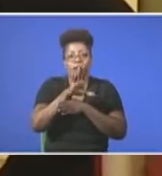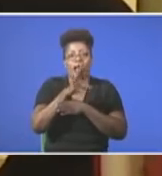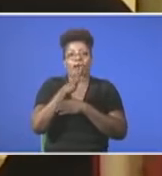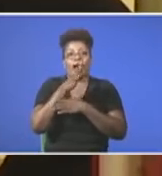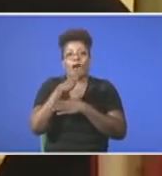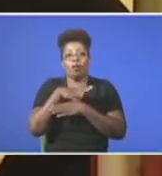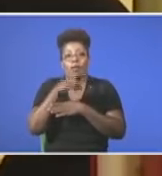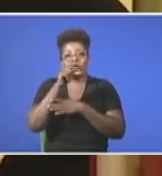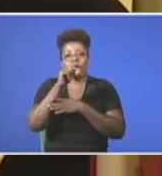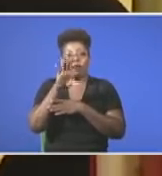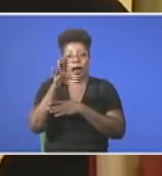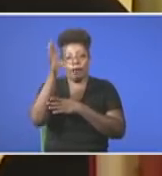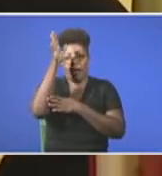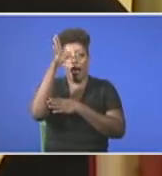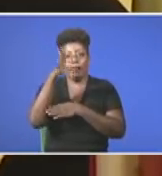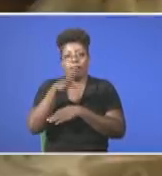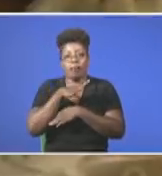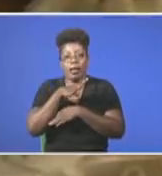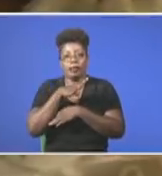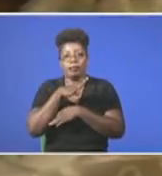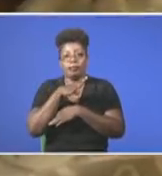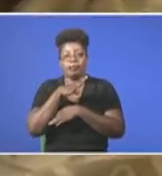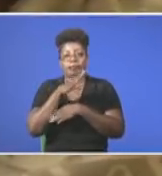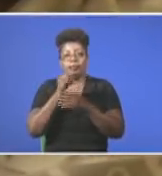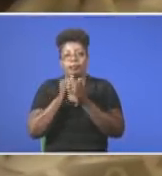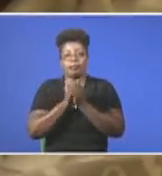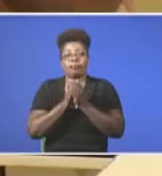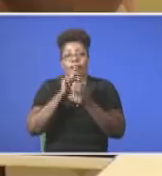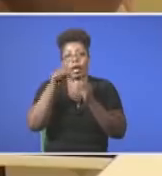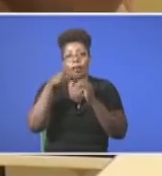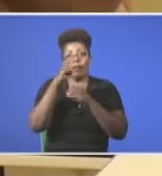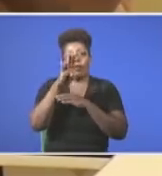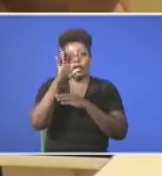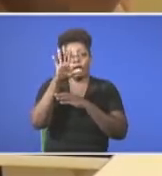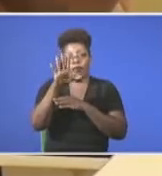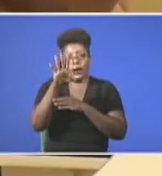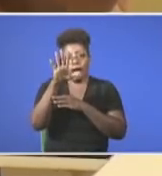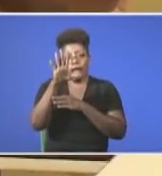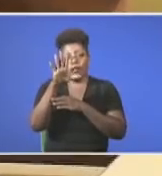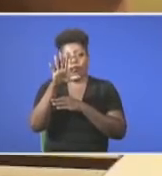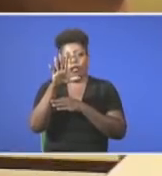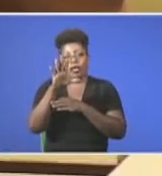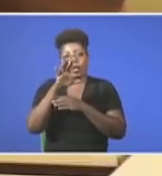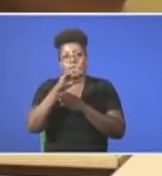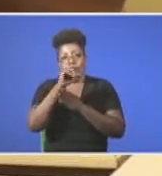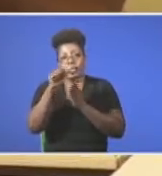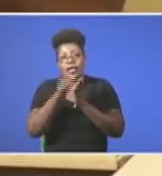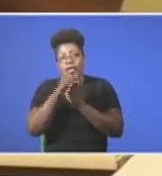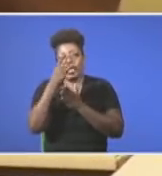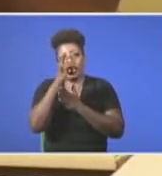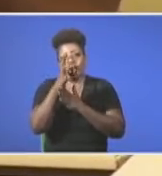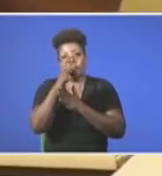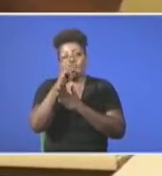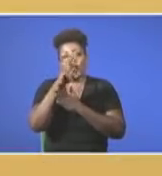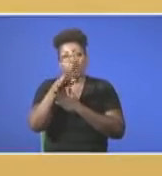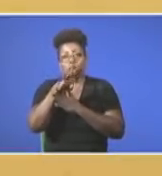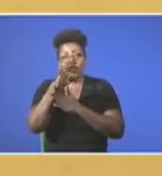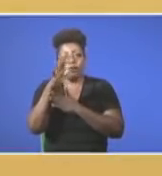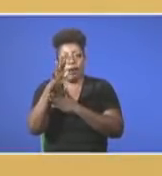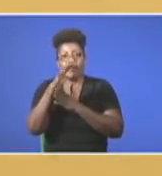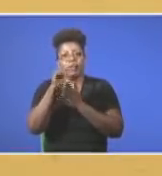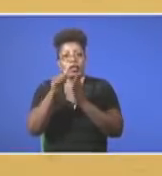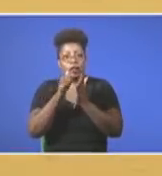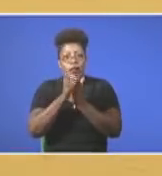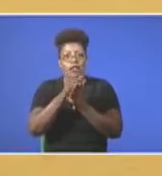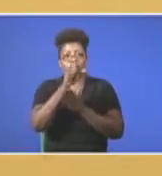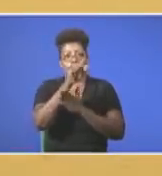women, 25% are men. About 45% are between 18 and 25 years old. Another